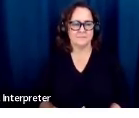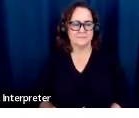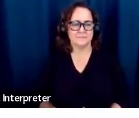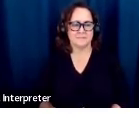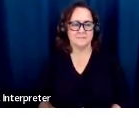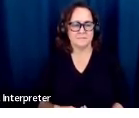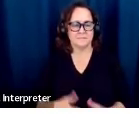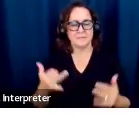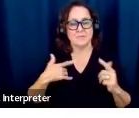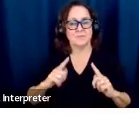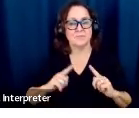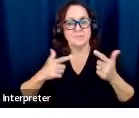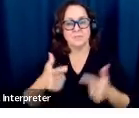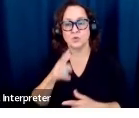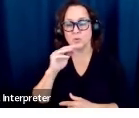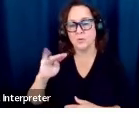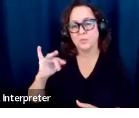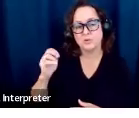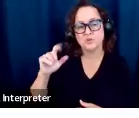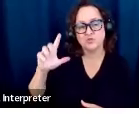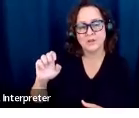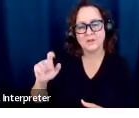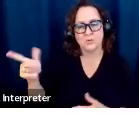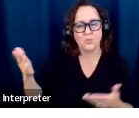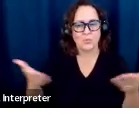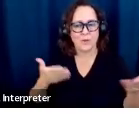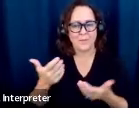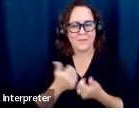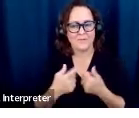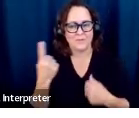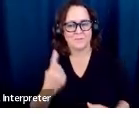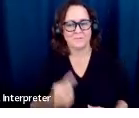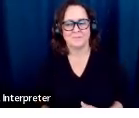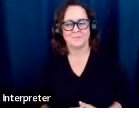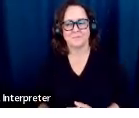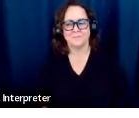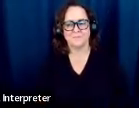I'm going to turn it over to Michelle to welcome everyone.